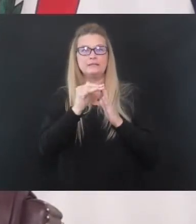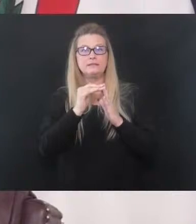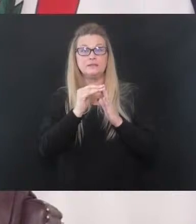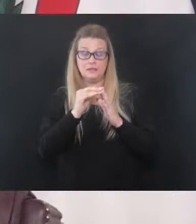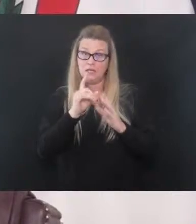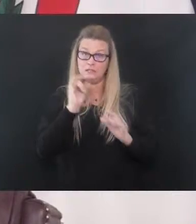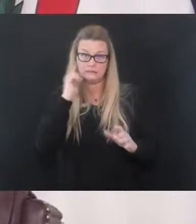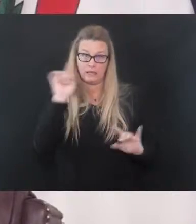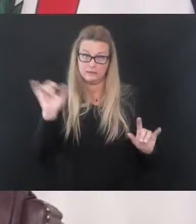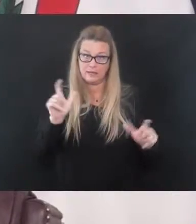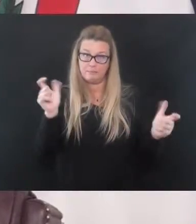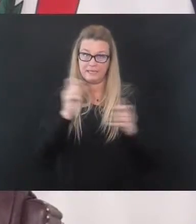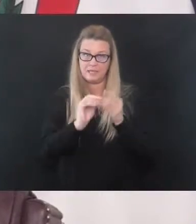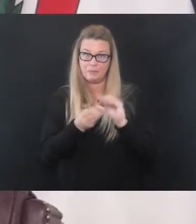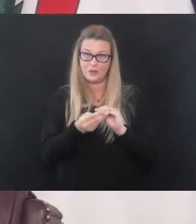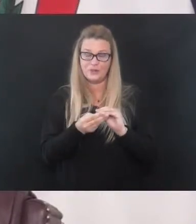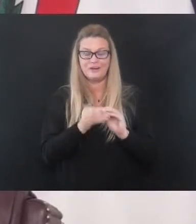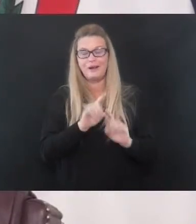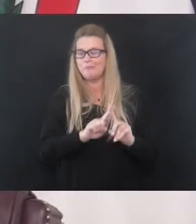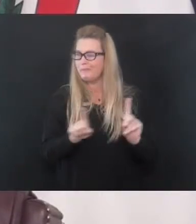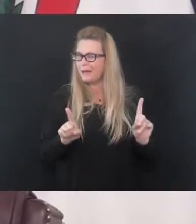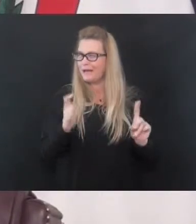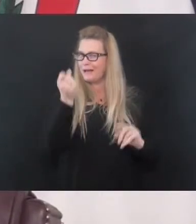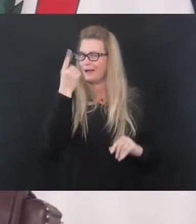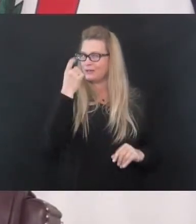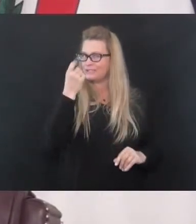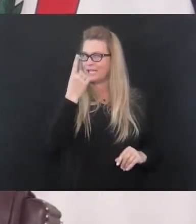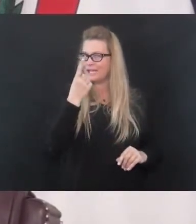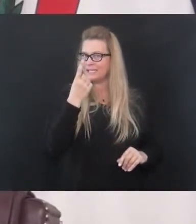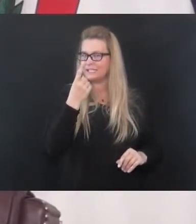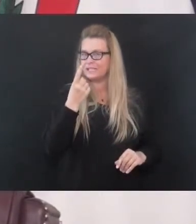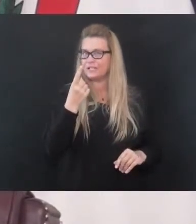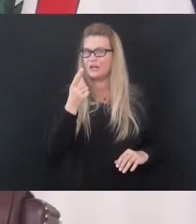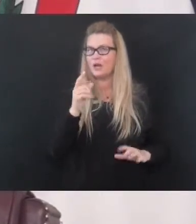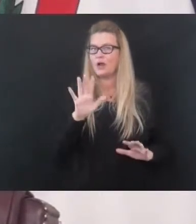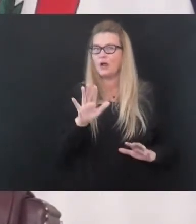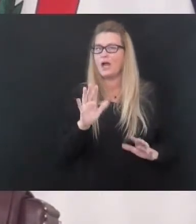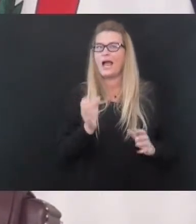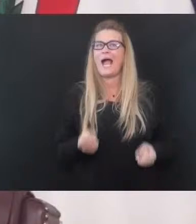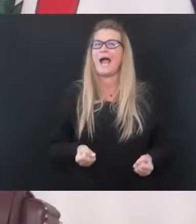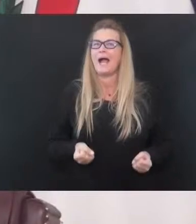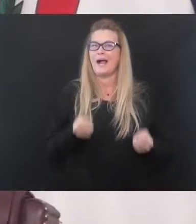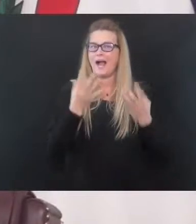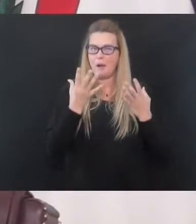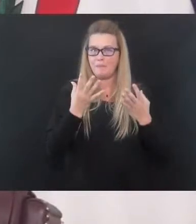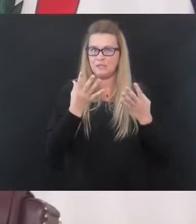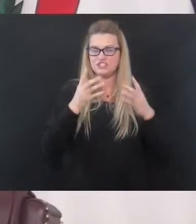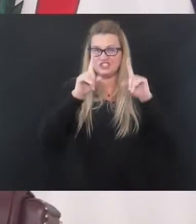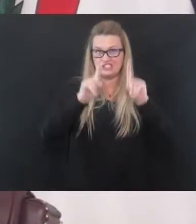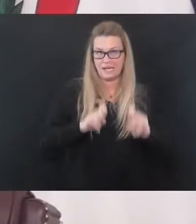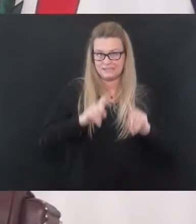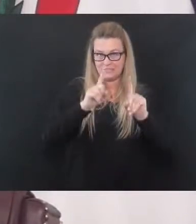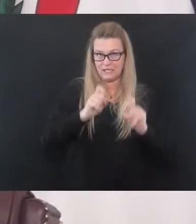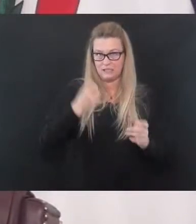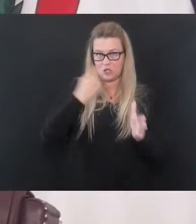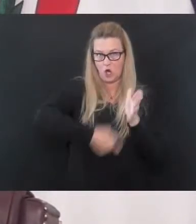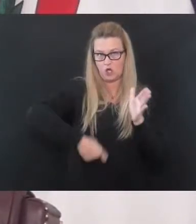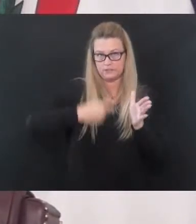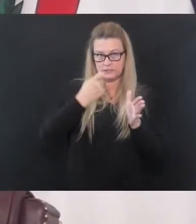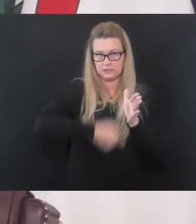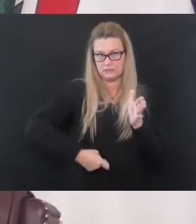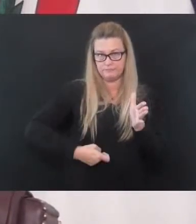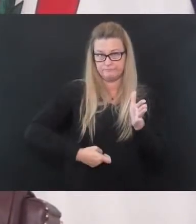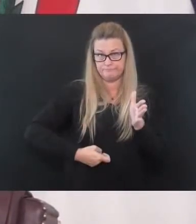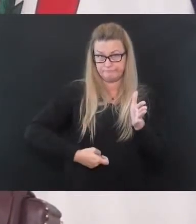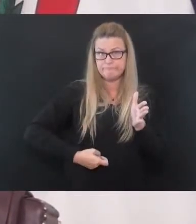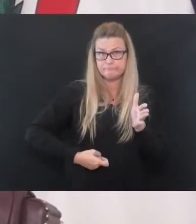does it not? But Charles, think about this. Think about just how much the testing cost. You know, when